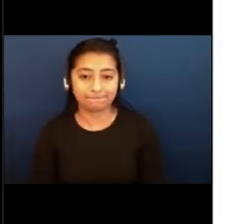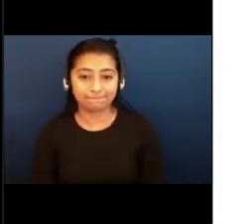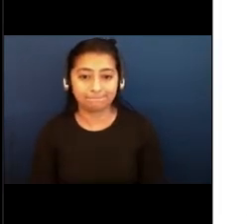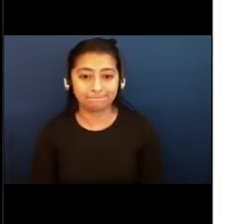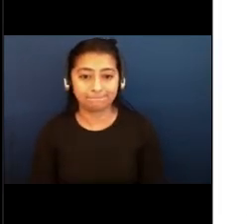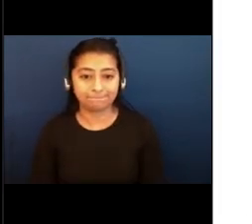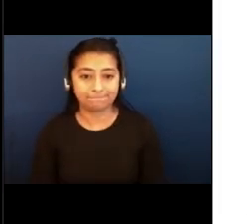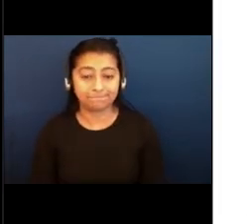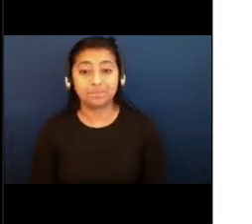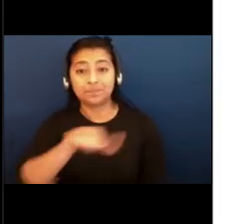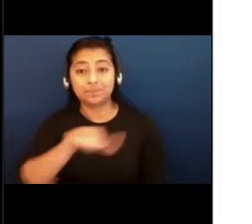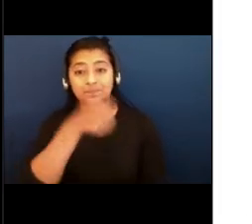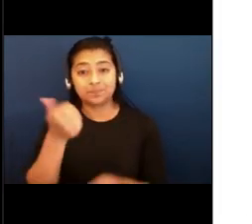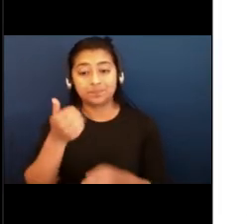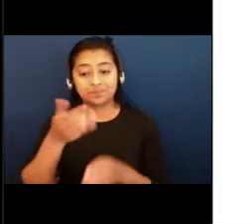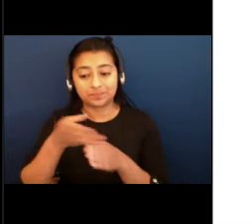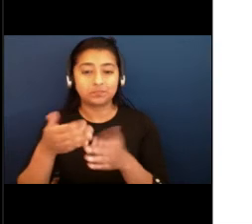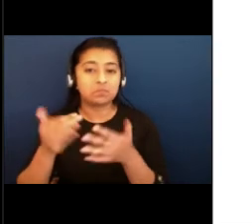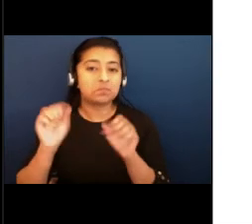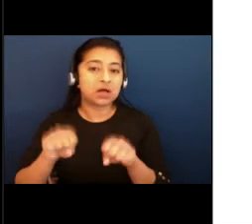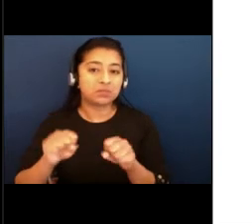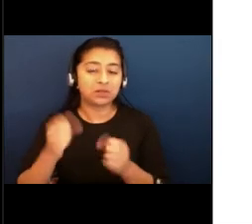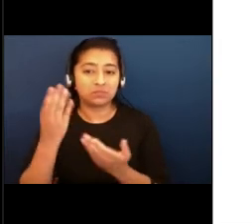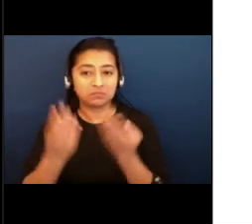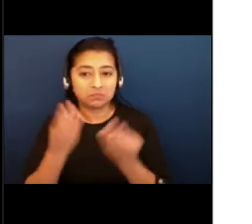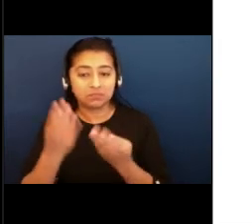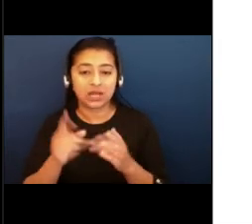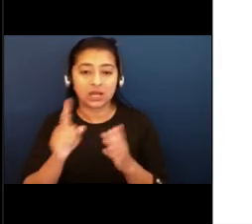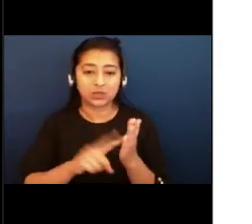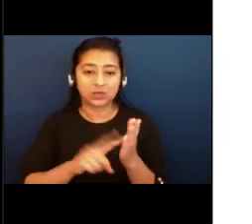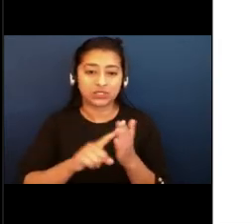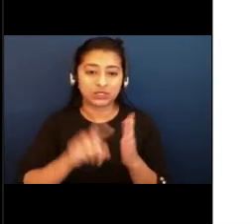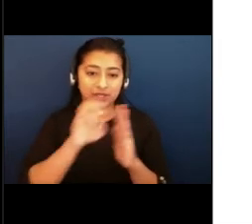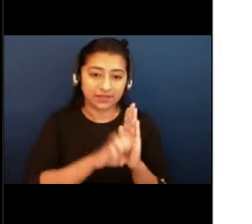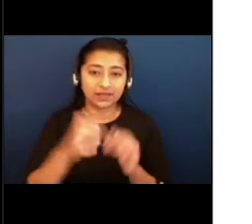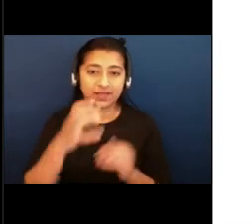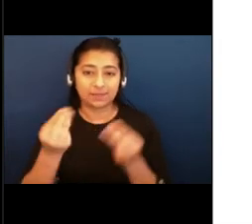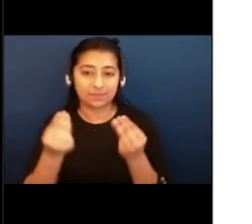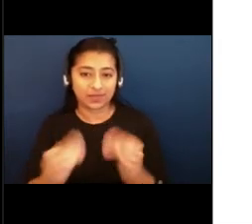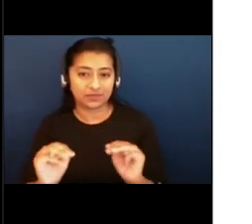Another area of possible submissions are research ethics and methodology.